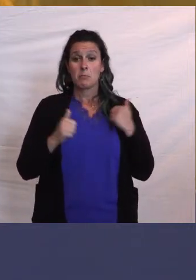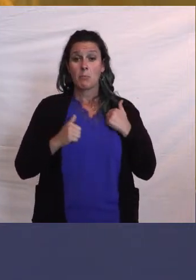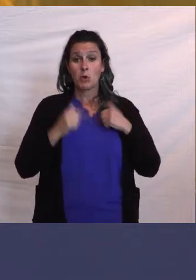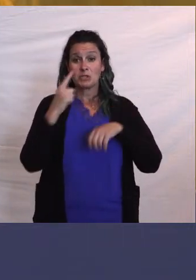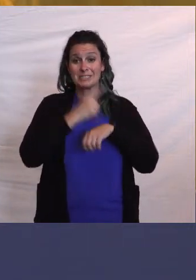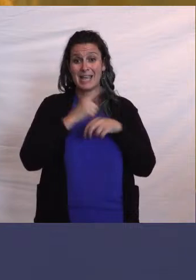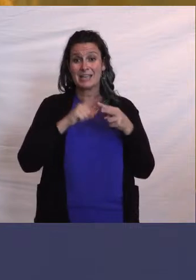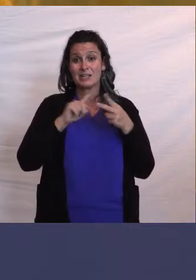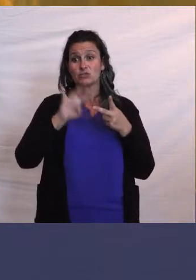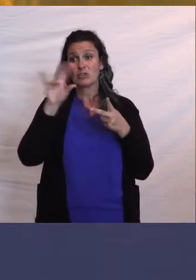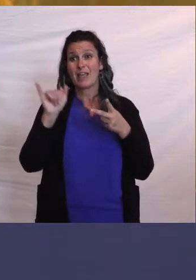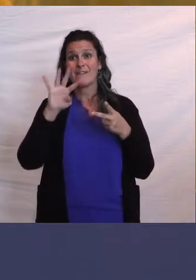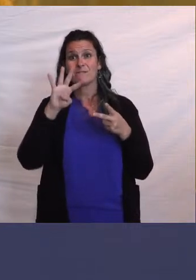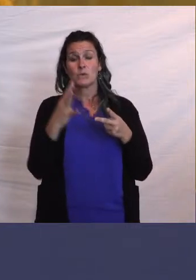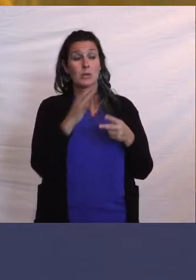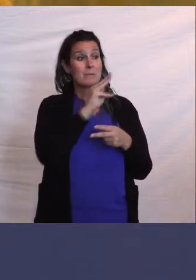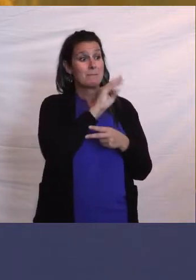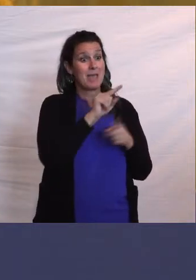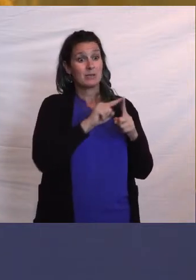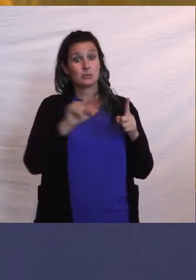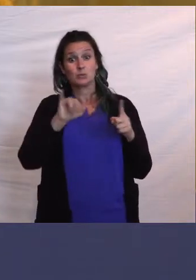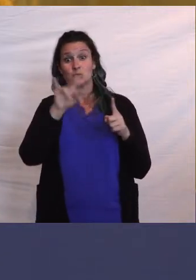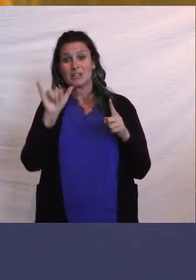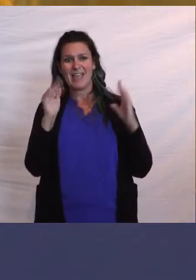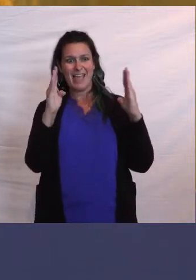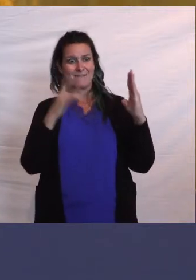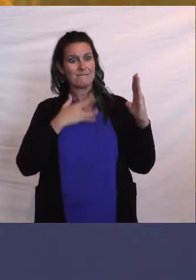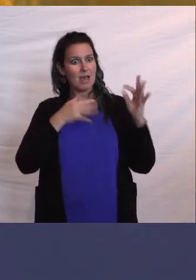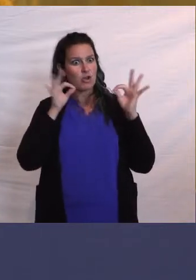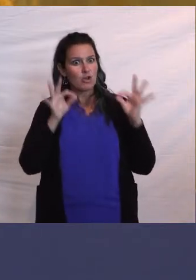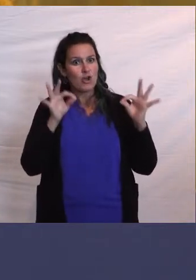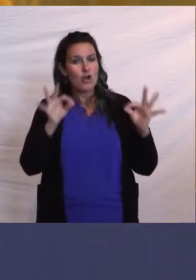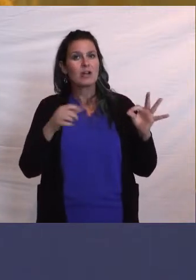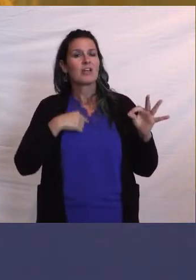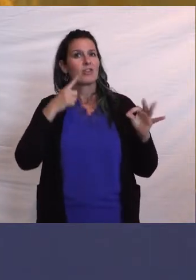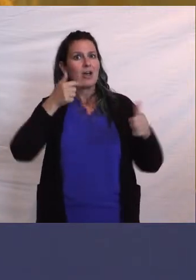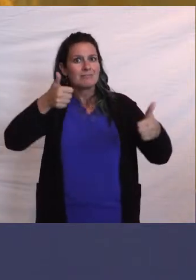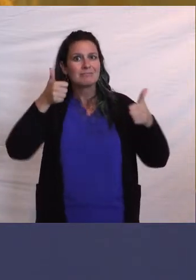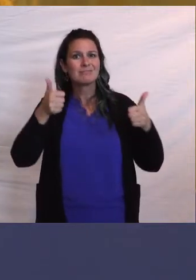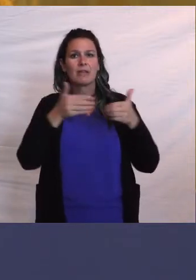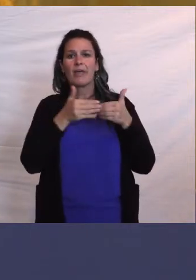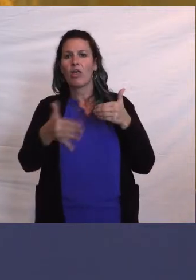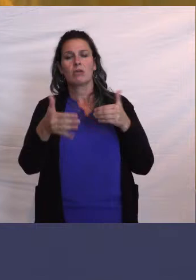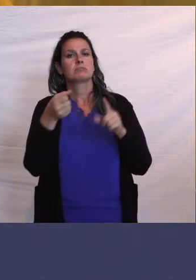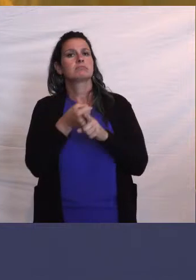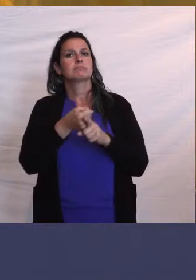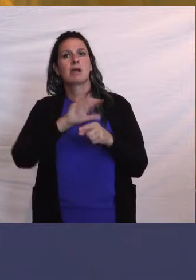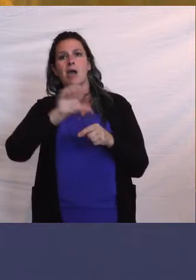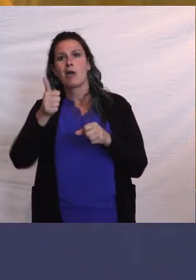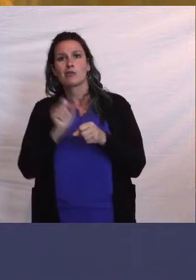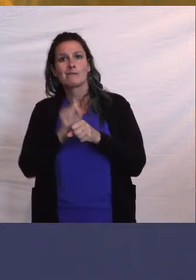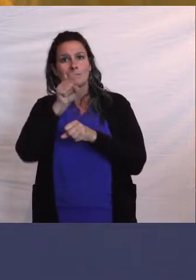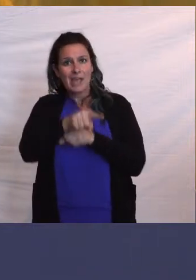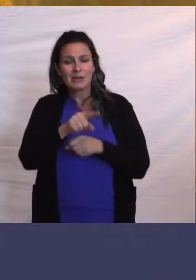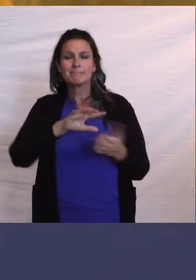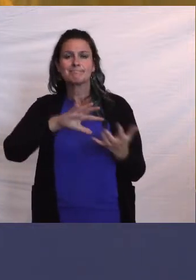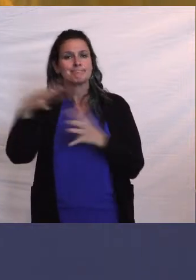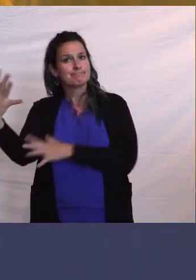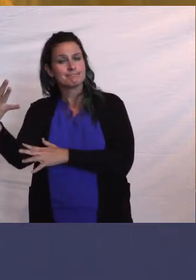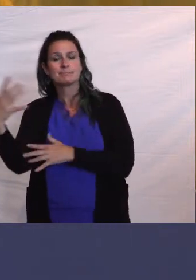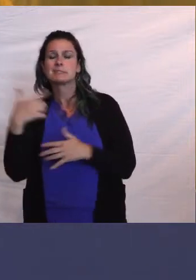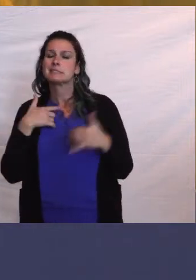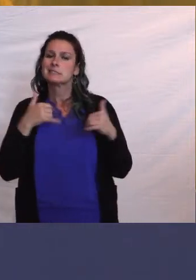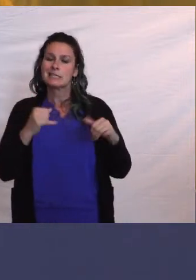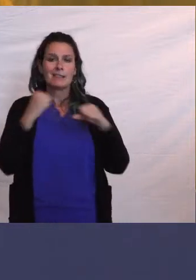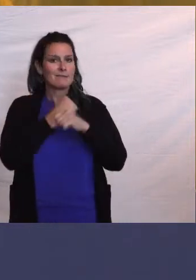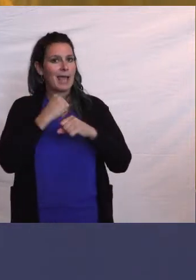July 4th. And I believe that we'll get back to that. We were talking about this a couple of minutes ago, but we're not there yet. We're still in the